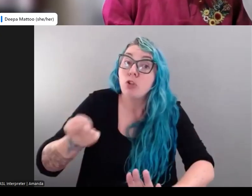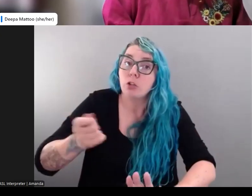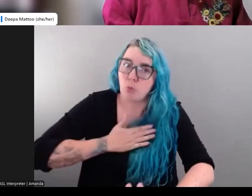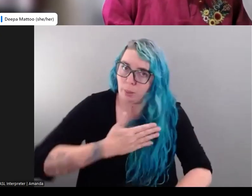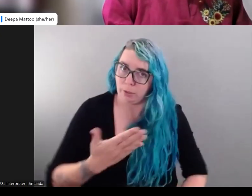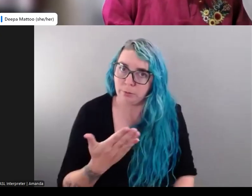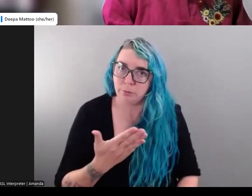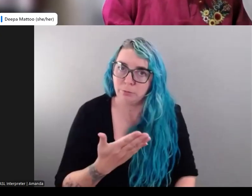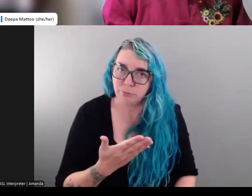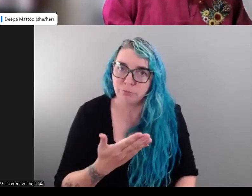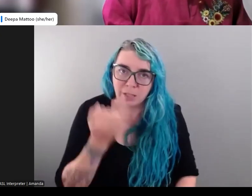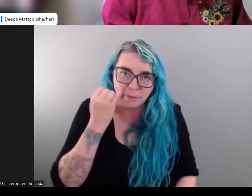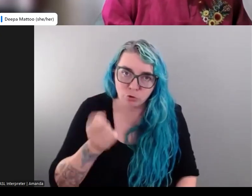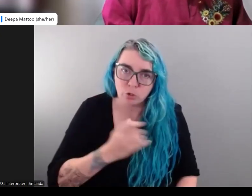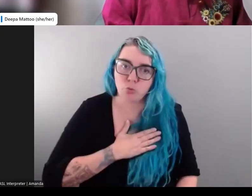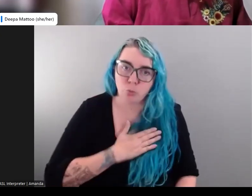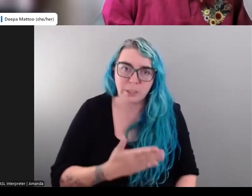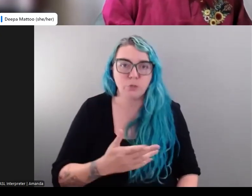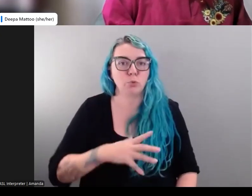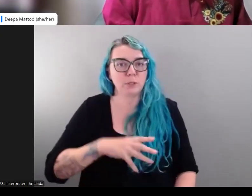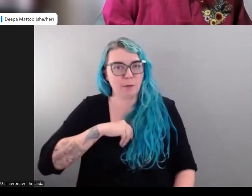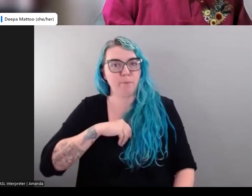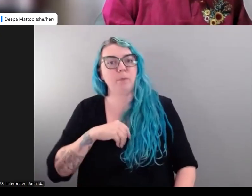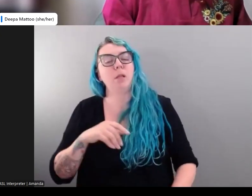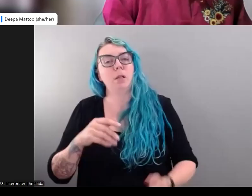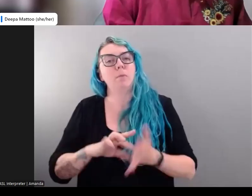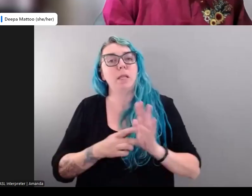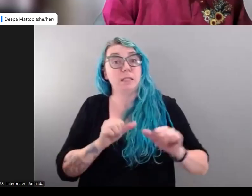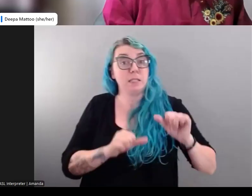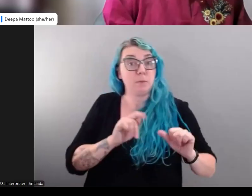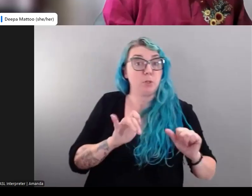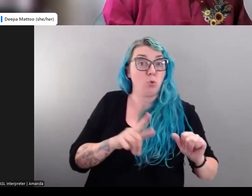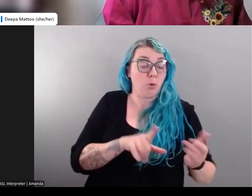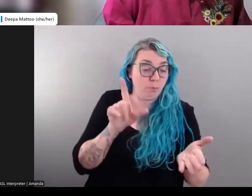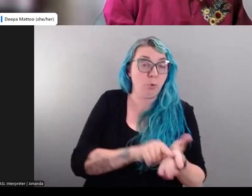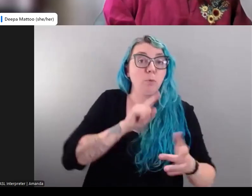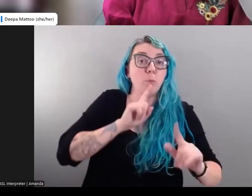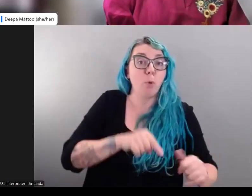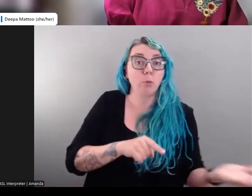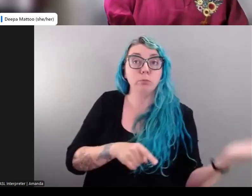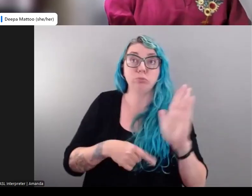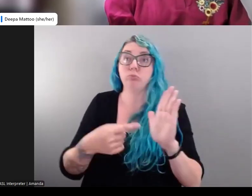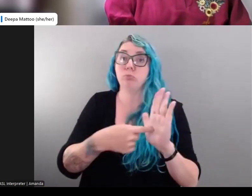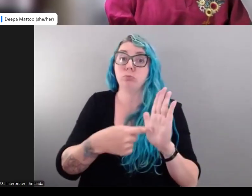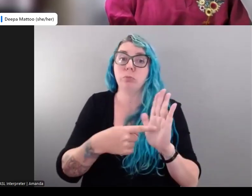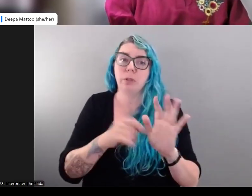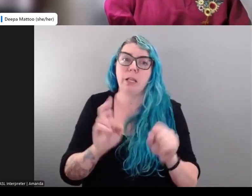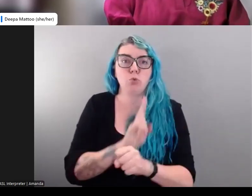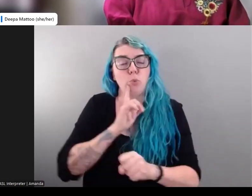risk assessment tools, they can be very, very helpful because there can be